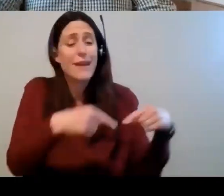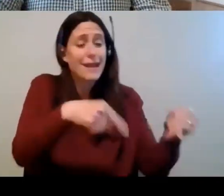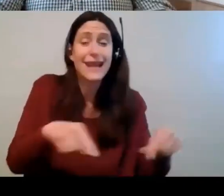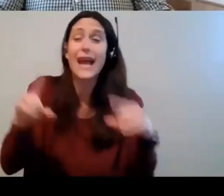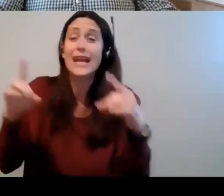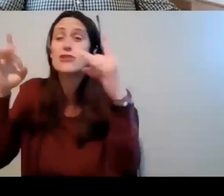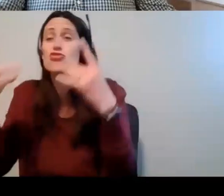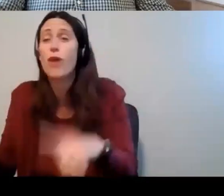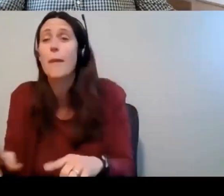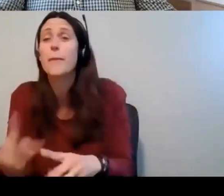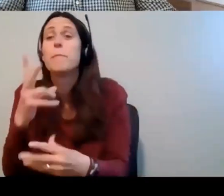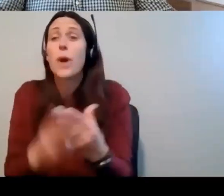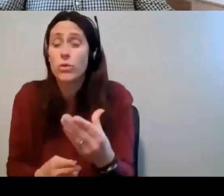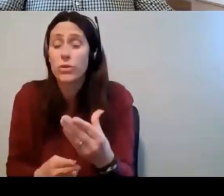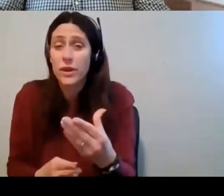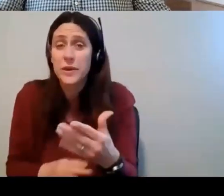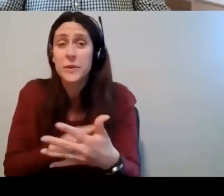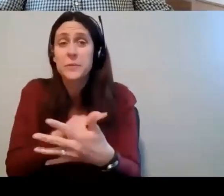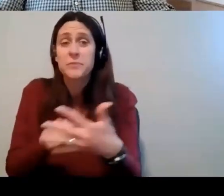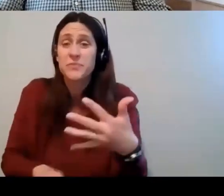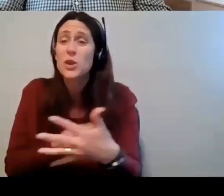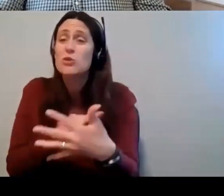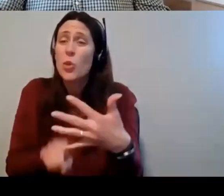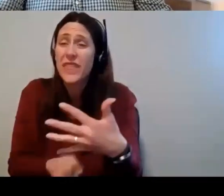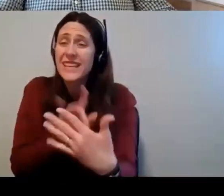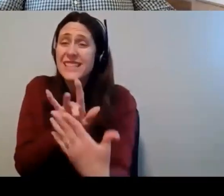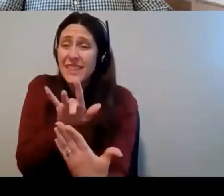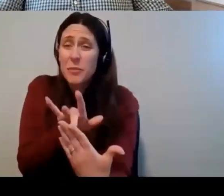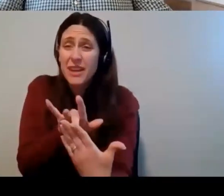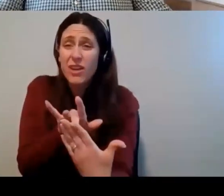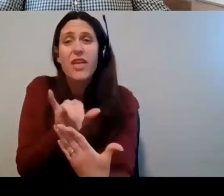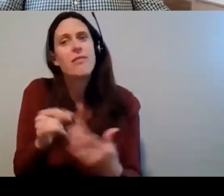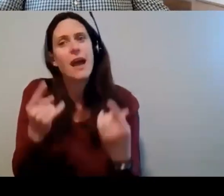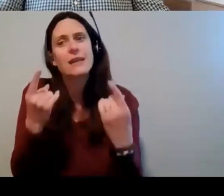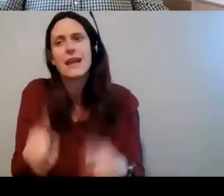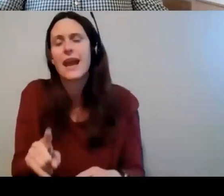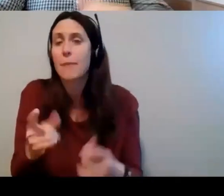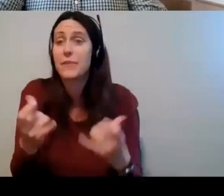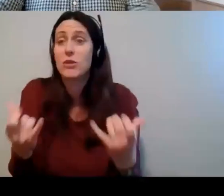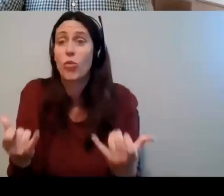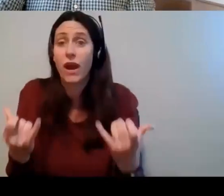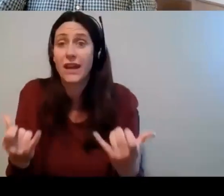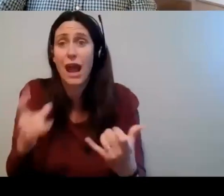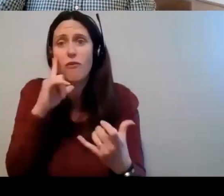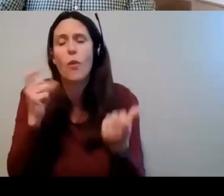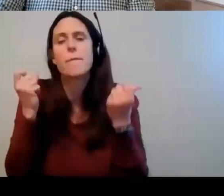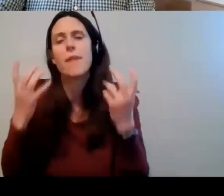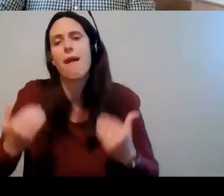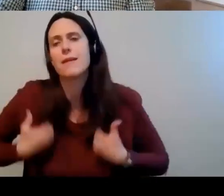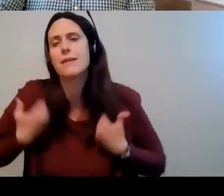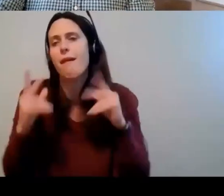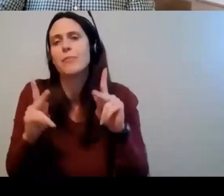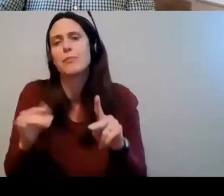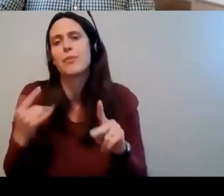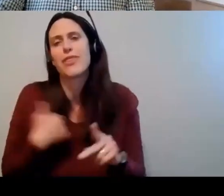need to know that that's a situation or situations that are occurring for the young people that we're helping,